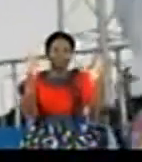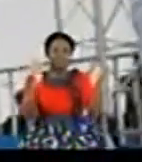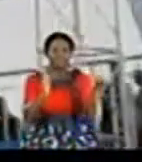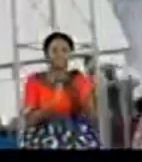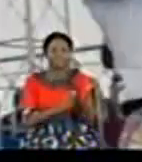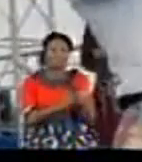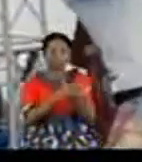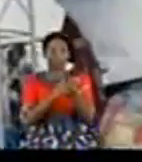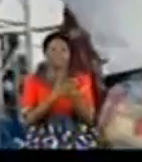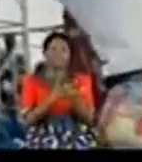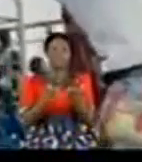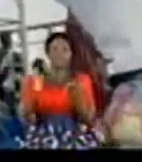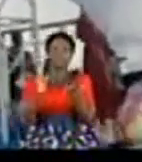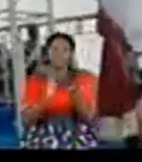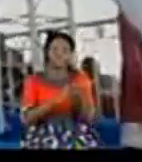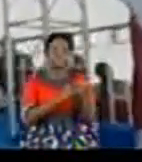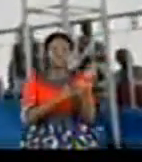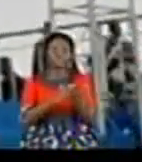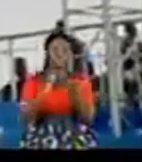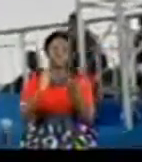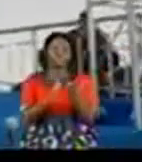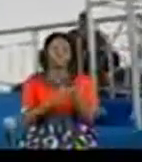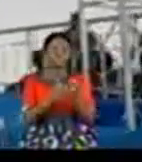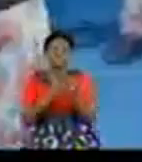Hallelujah Hallelujah